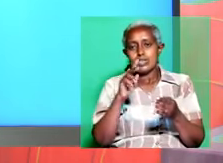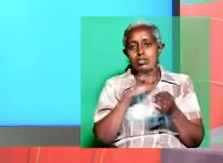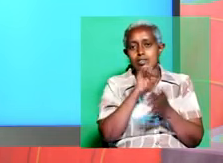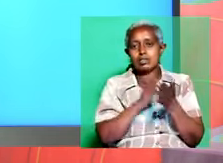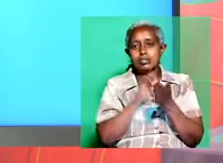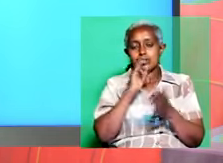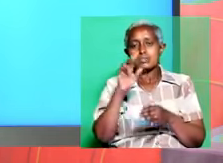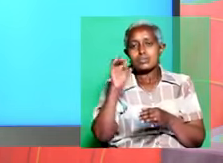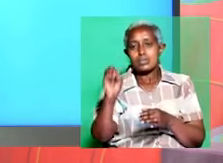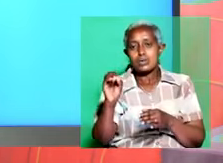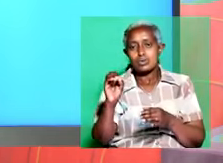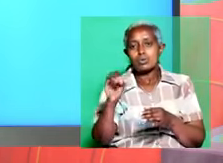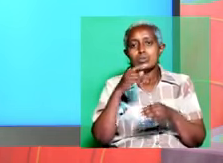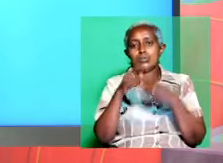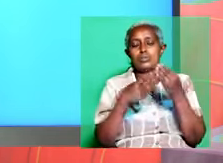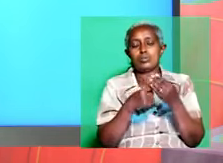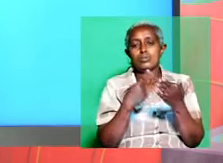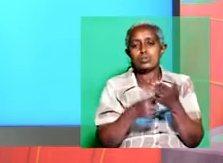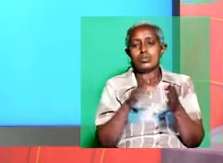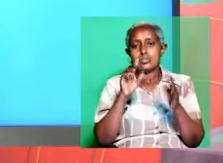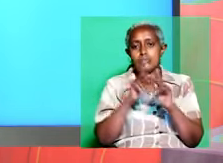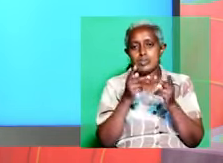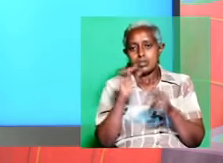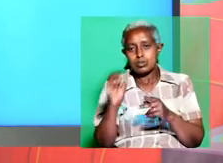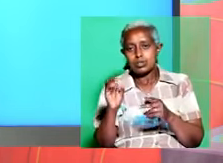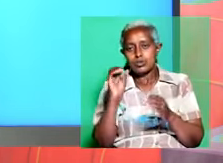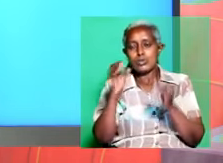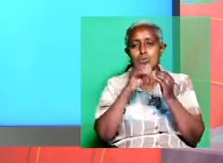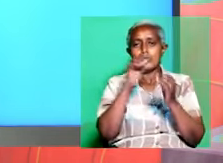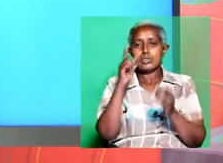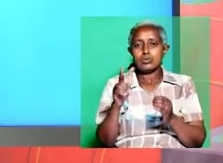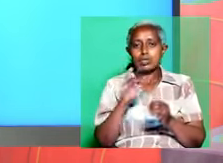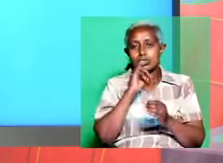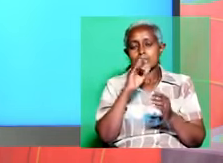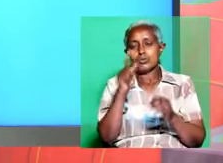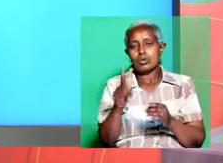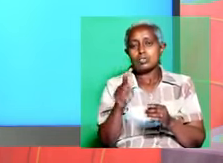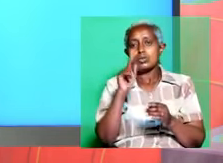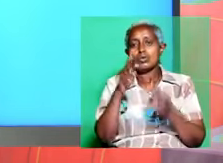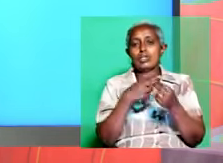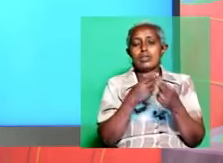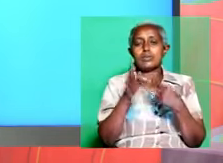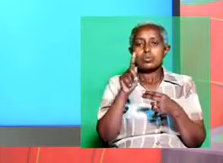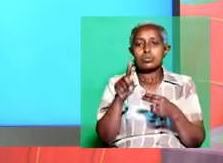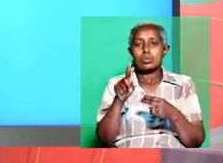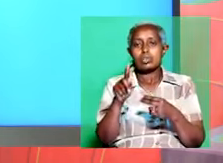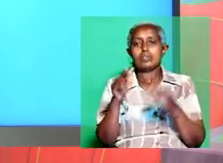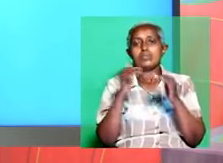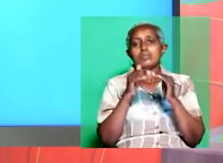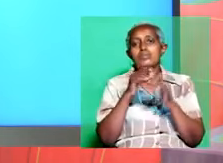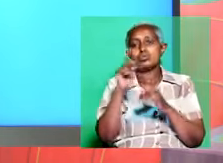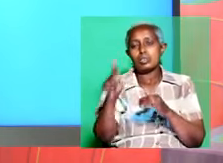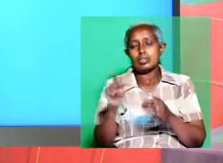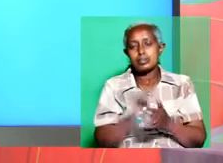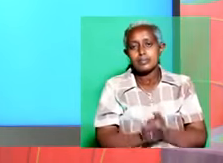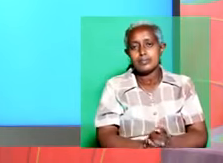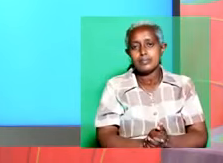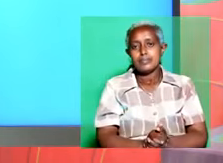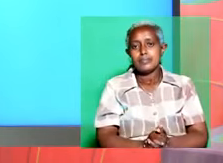is 0. So this part is 0. 0 plus 1 is this 1. 1 times 1 will be